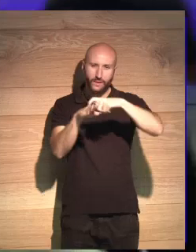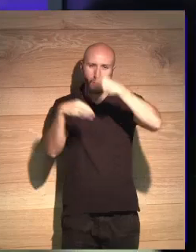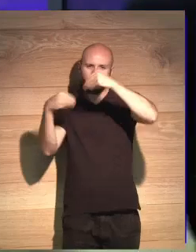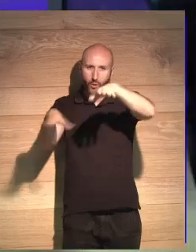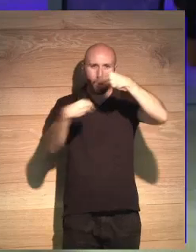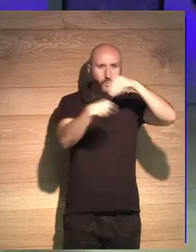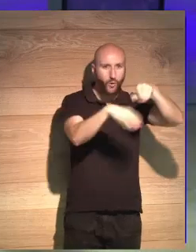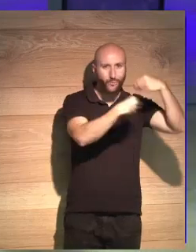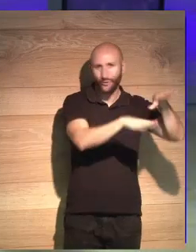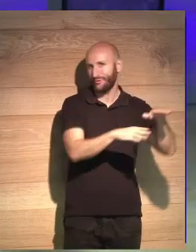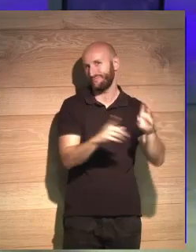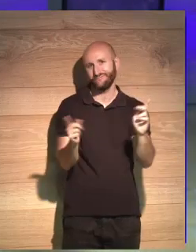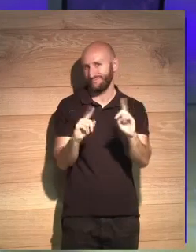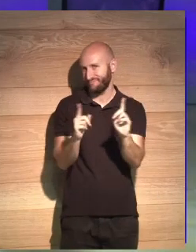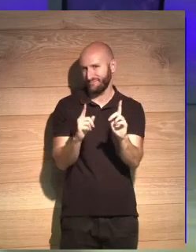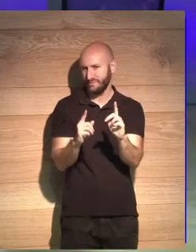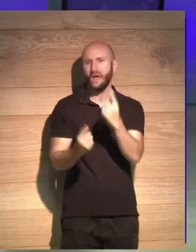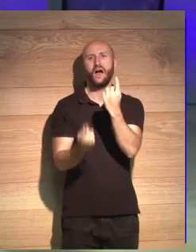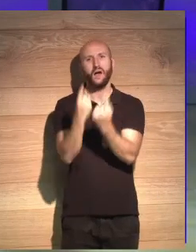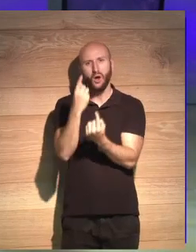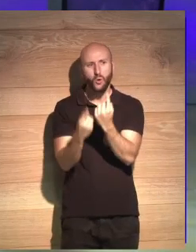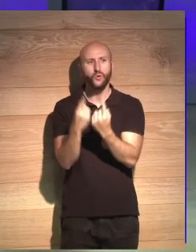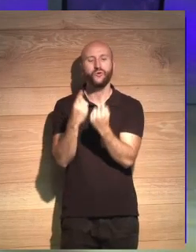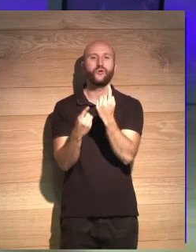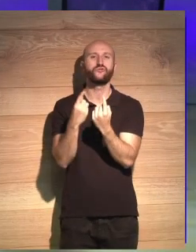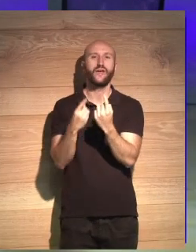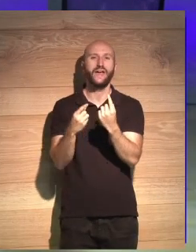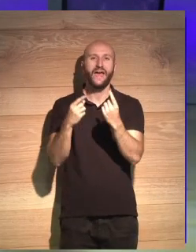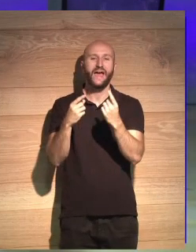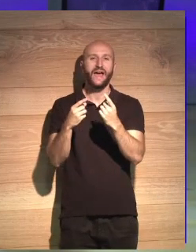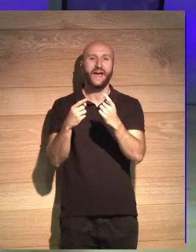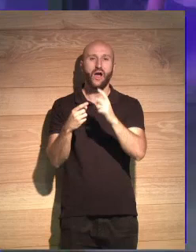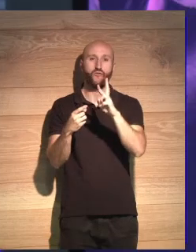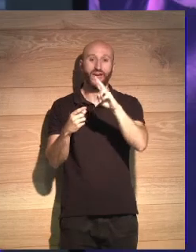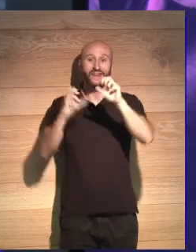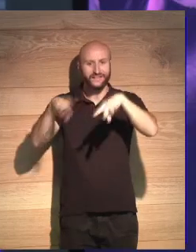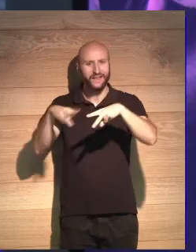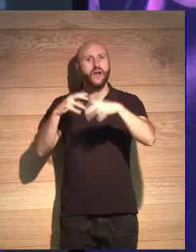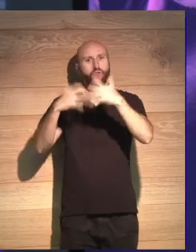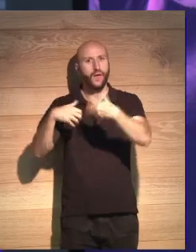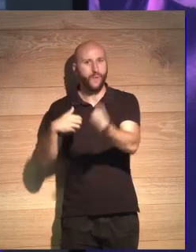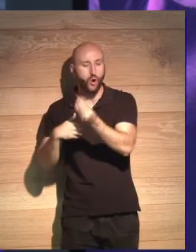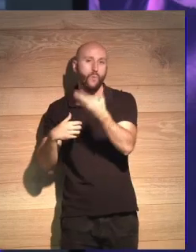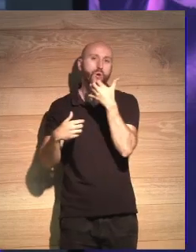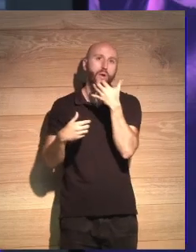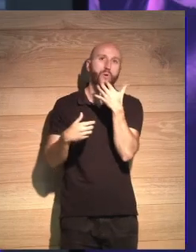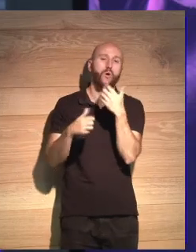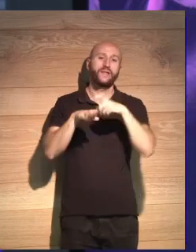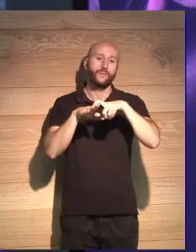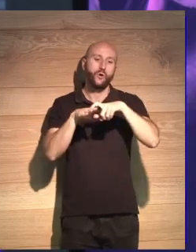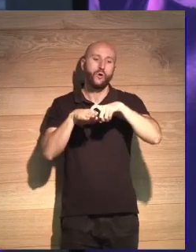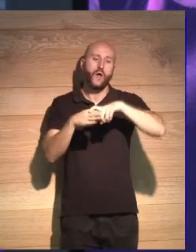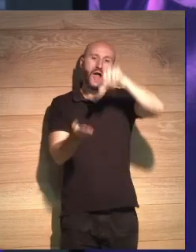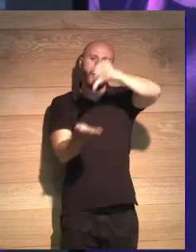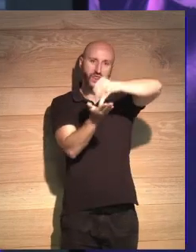will replace all video games, because there are some video games that work better without virtual reality.